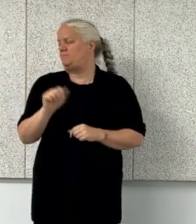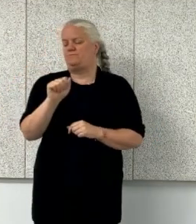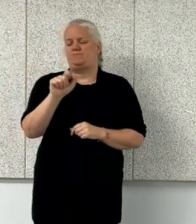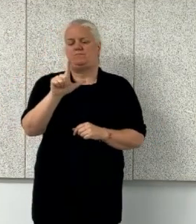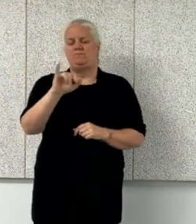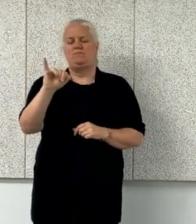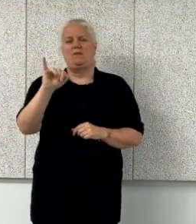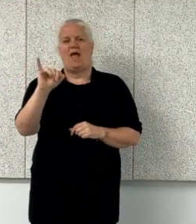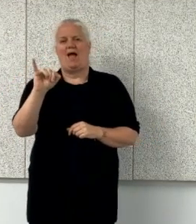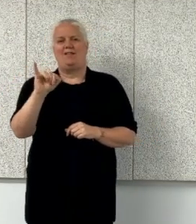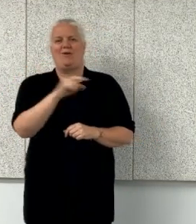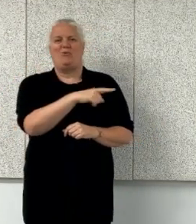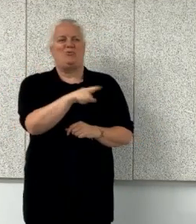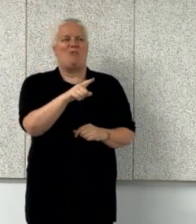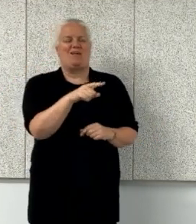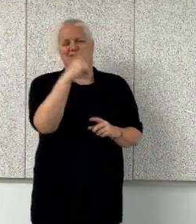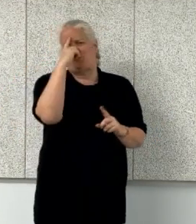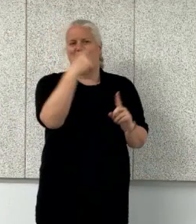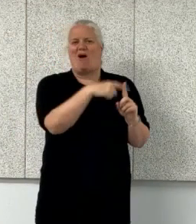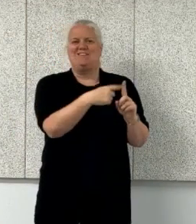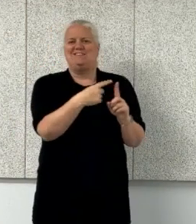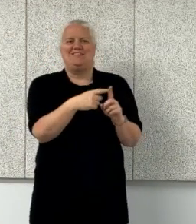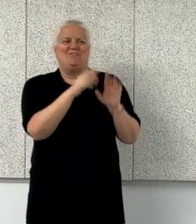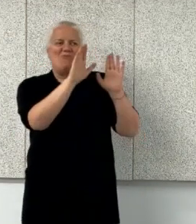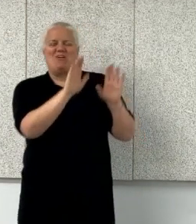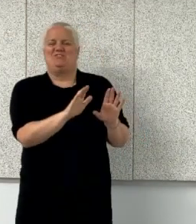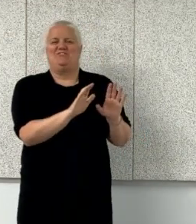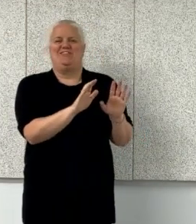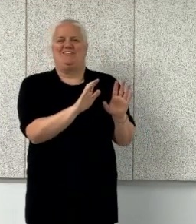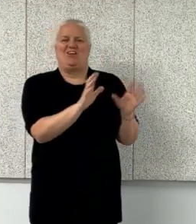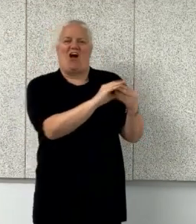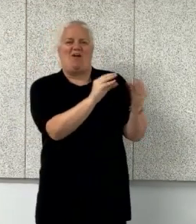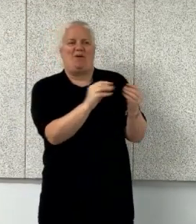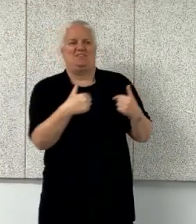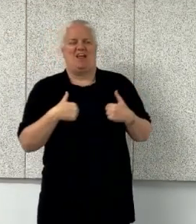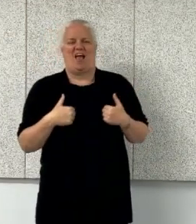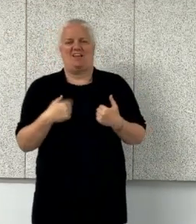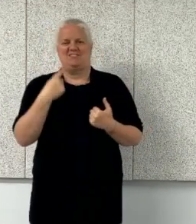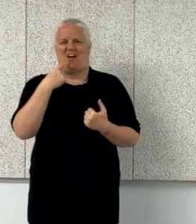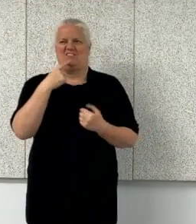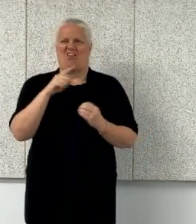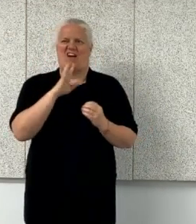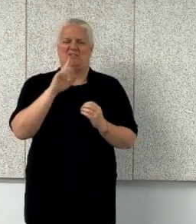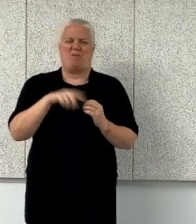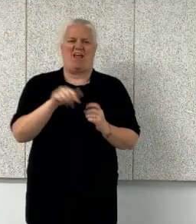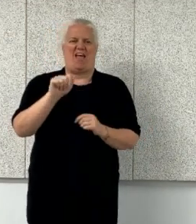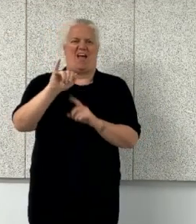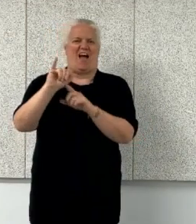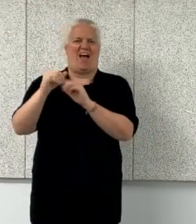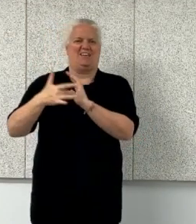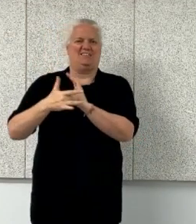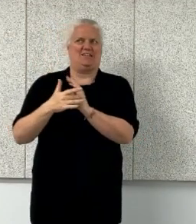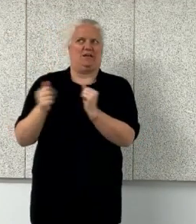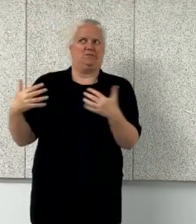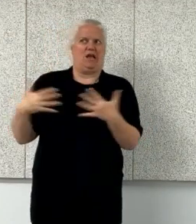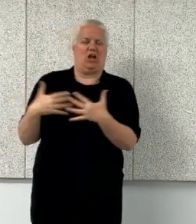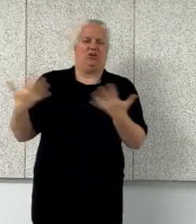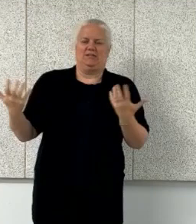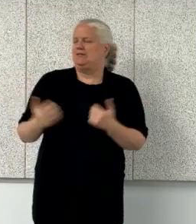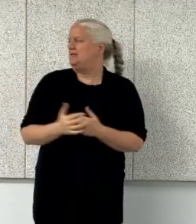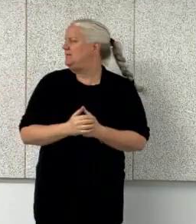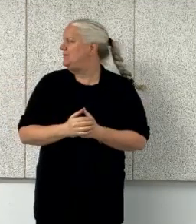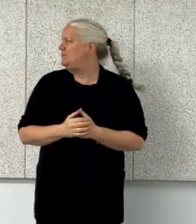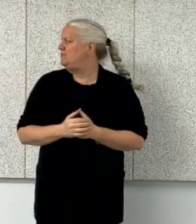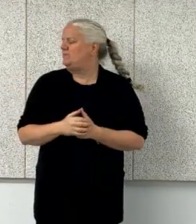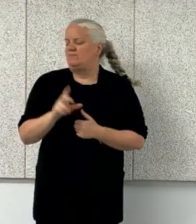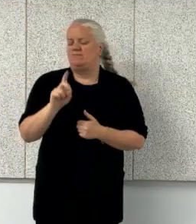tech. It's okay. You talk about AI. AI wrote everything she said today. I said I wanted to